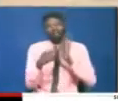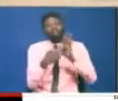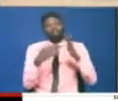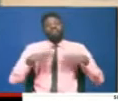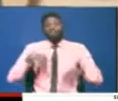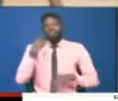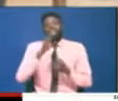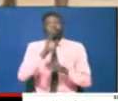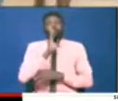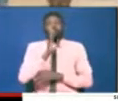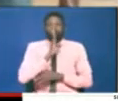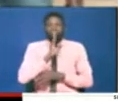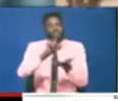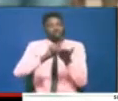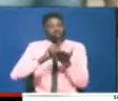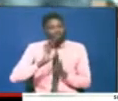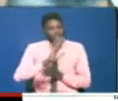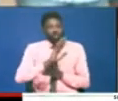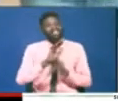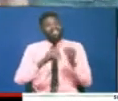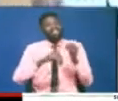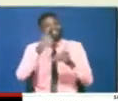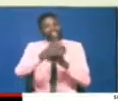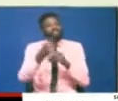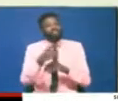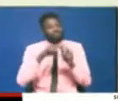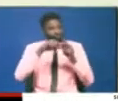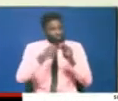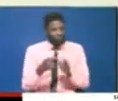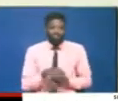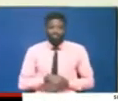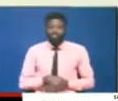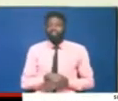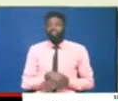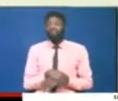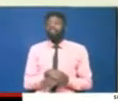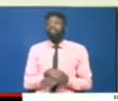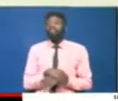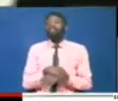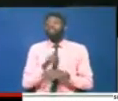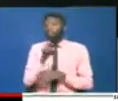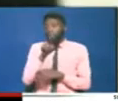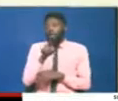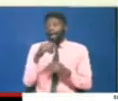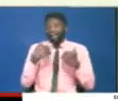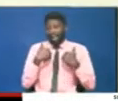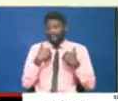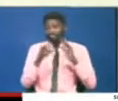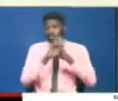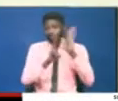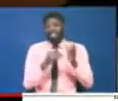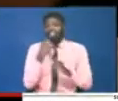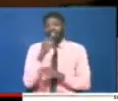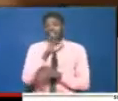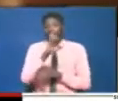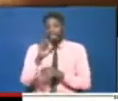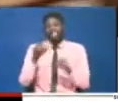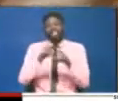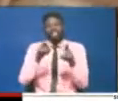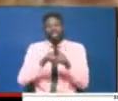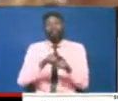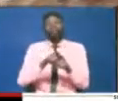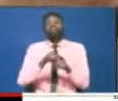next month. The current Excise Duty Act defines other fees to include fees and commissions from licensed lenders,